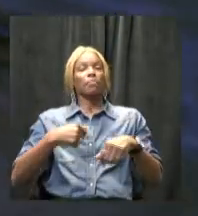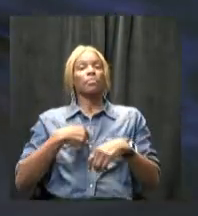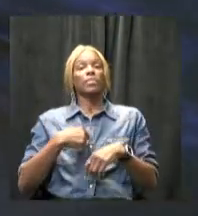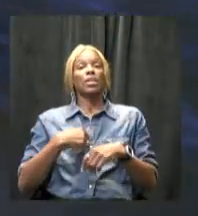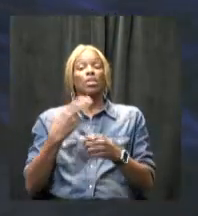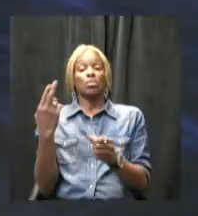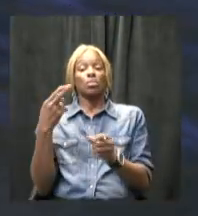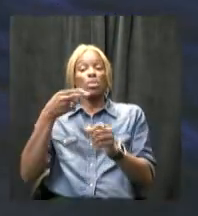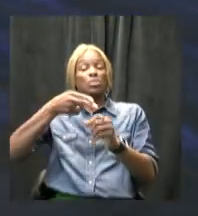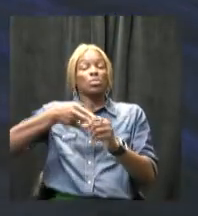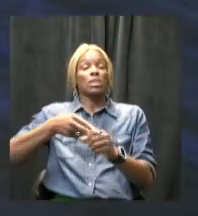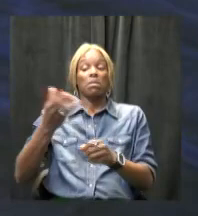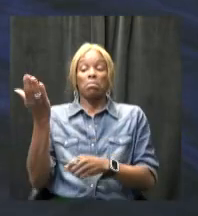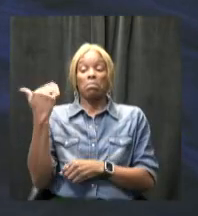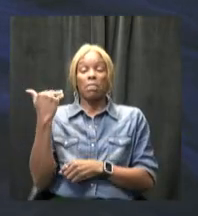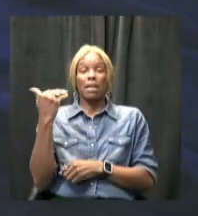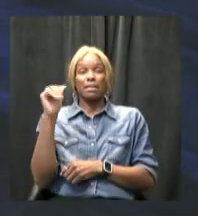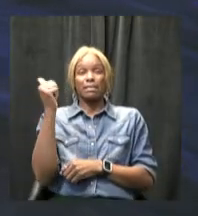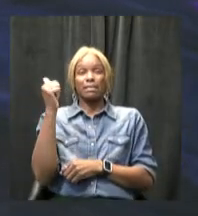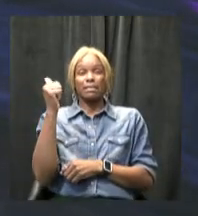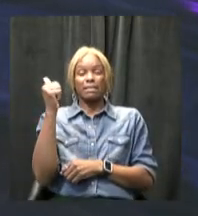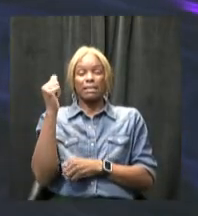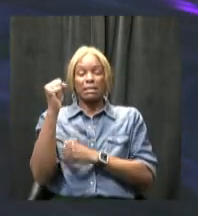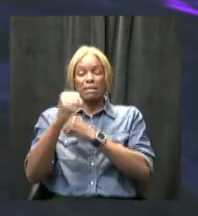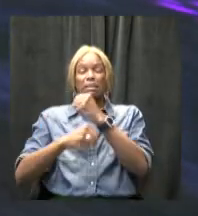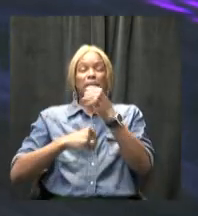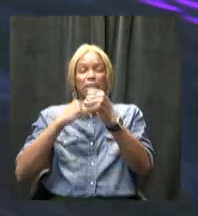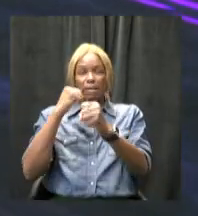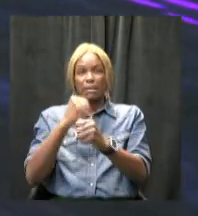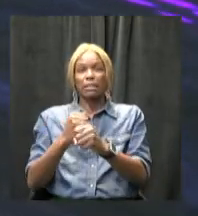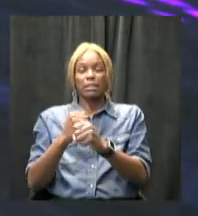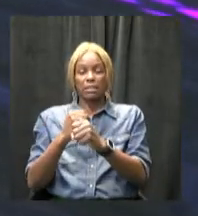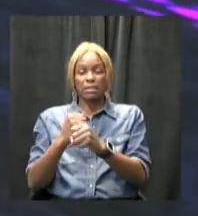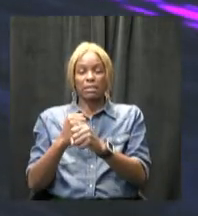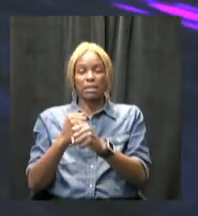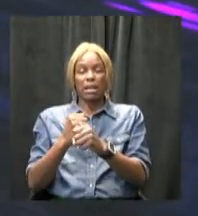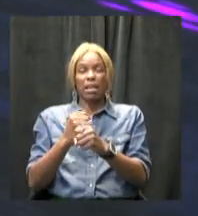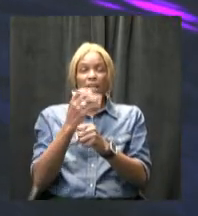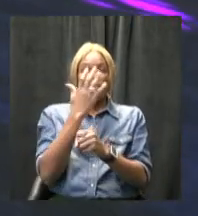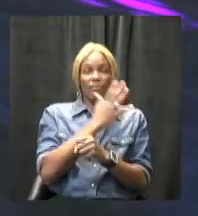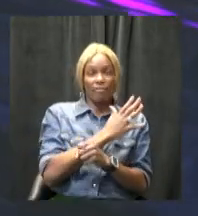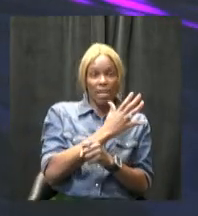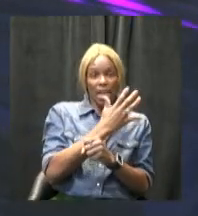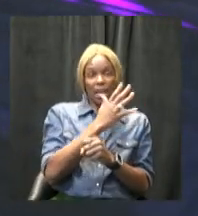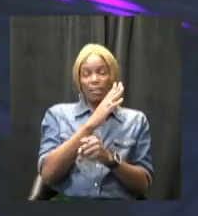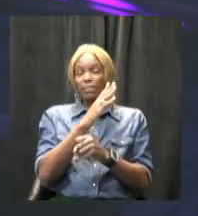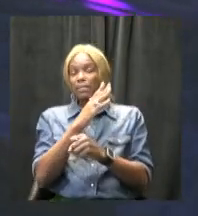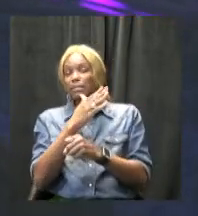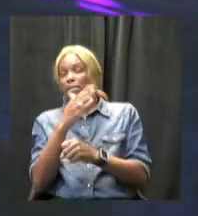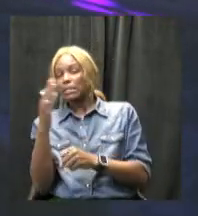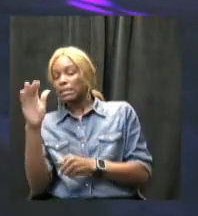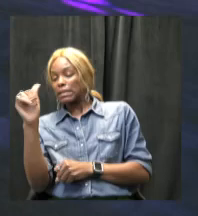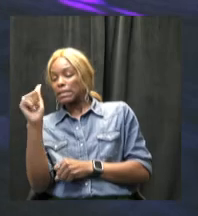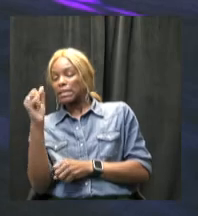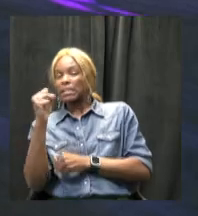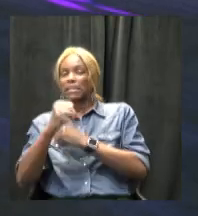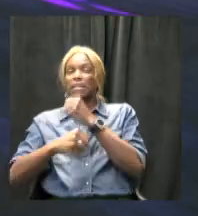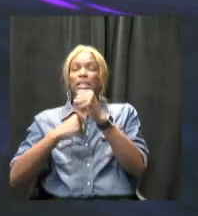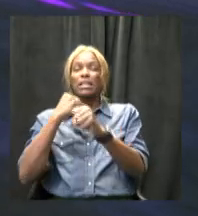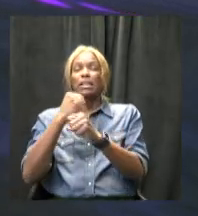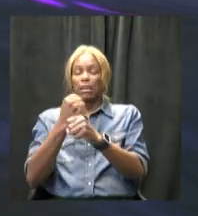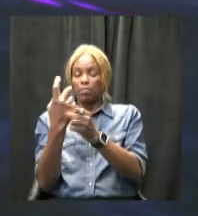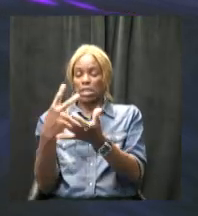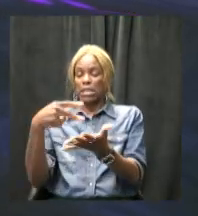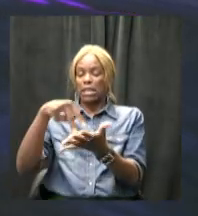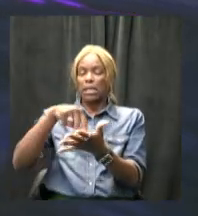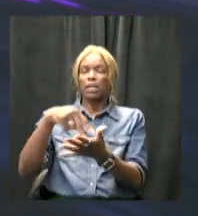last 10 years. So 5 years, stay more. If you've been here from 5 to 10 years, you please stand. 5 to 10 years, 5 to 10 years, you please